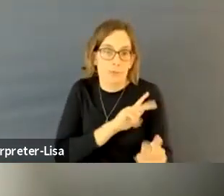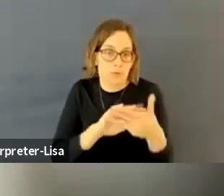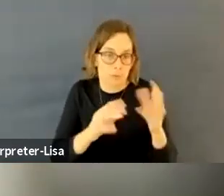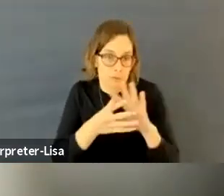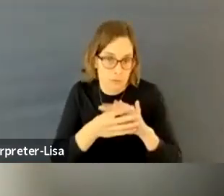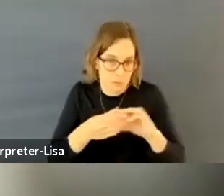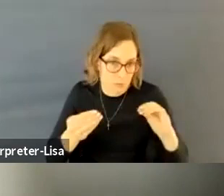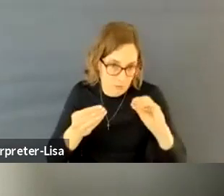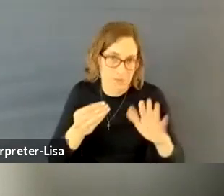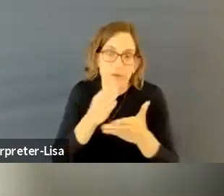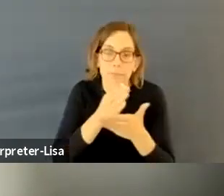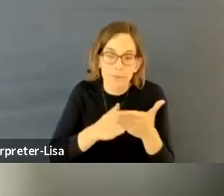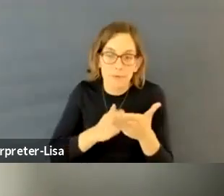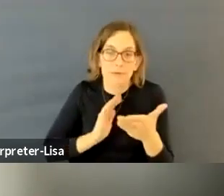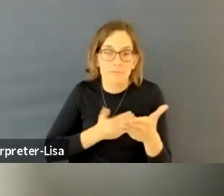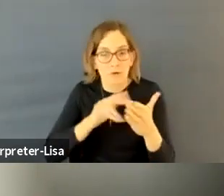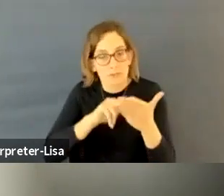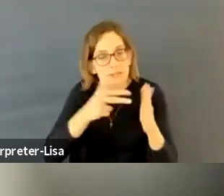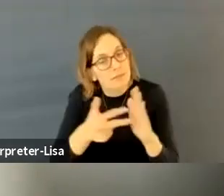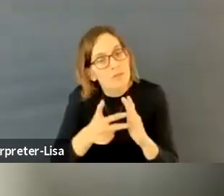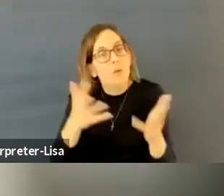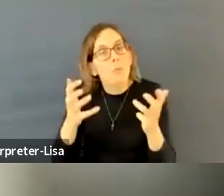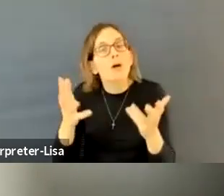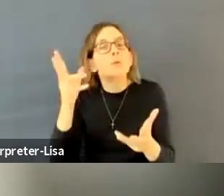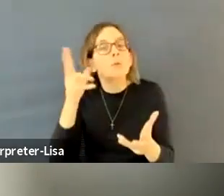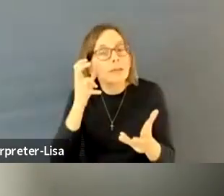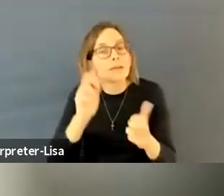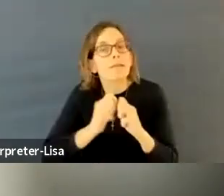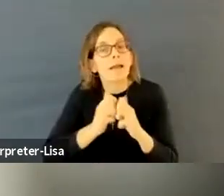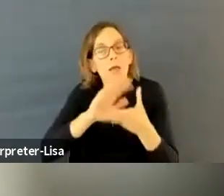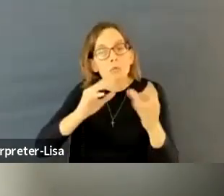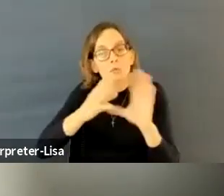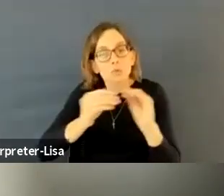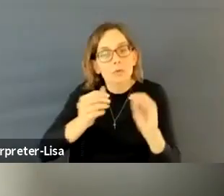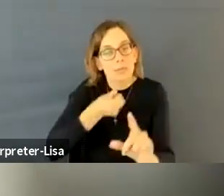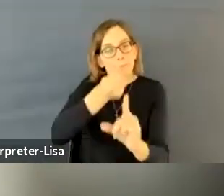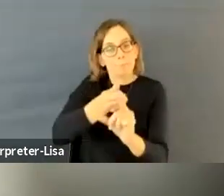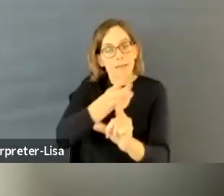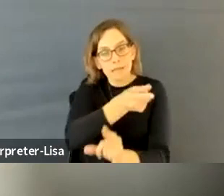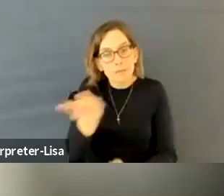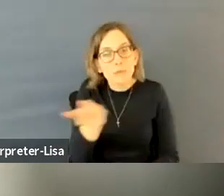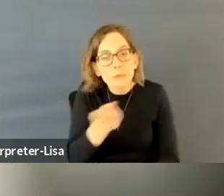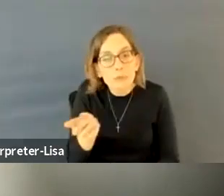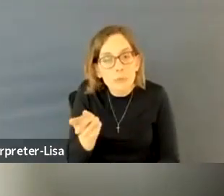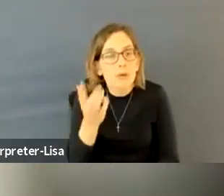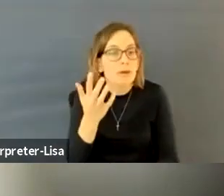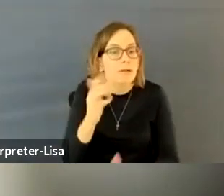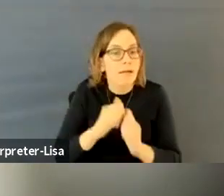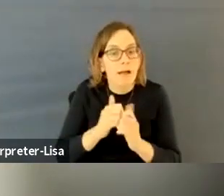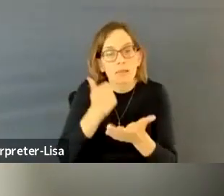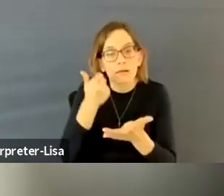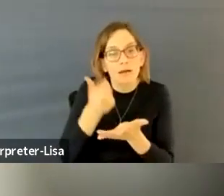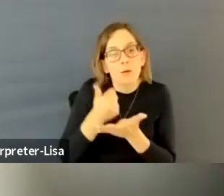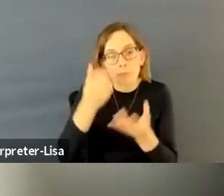intention is just to hear how these stories are hitting you, how they might be helping you think about